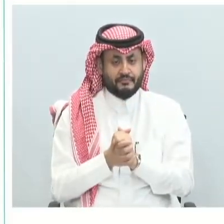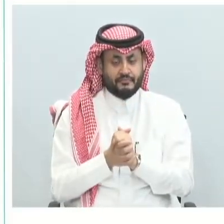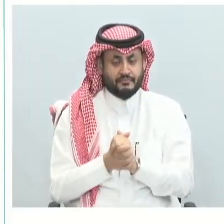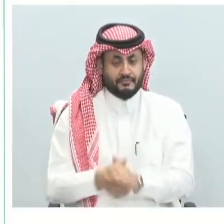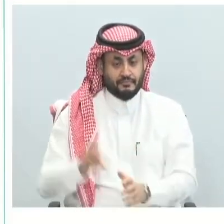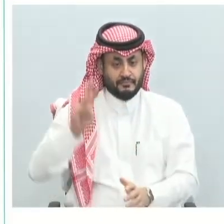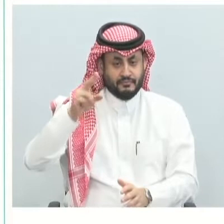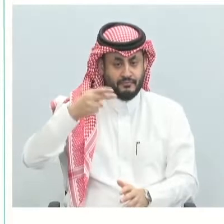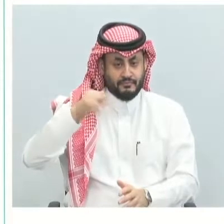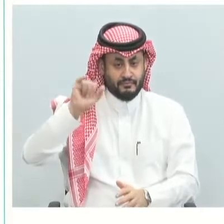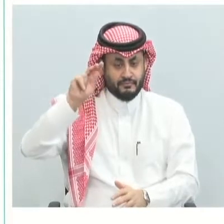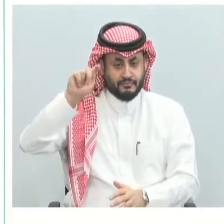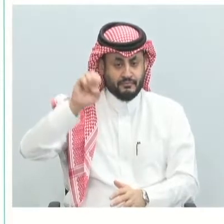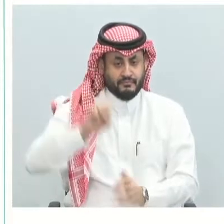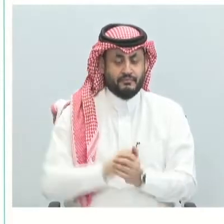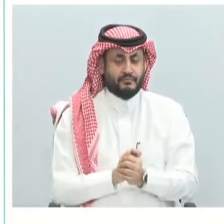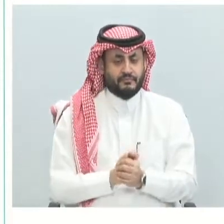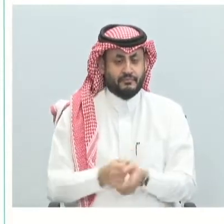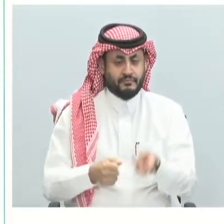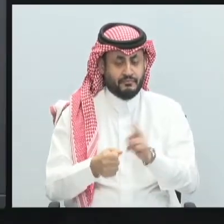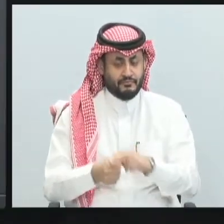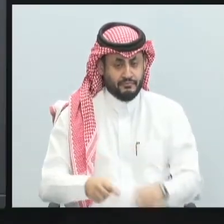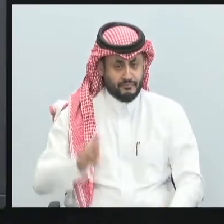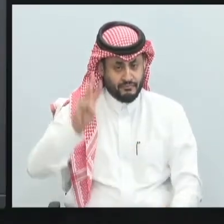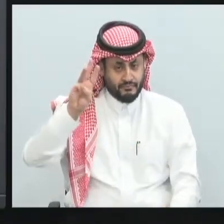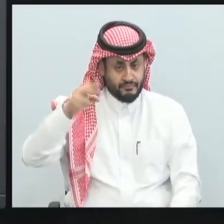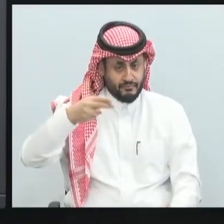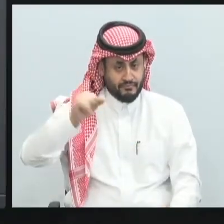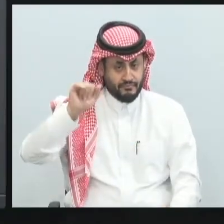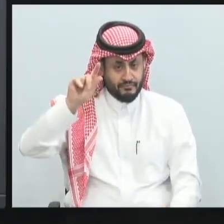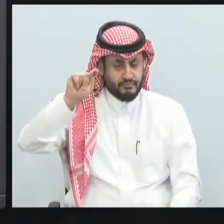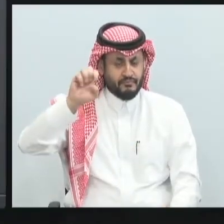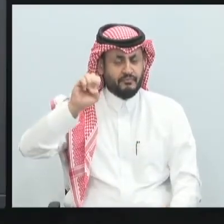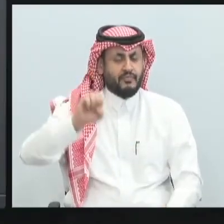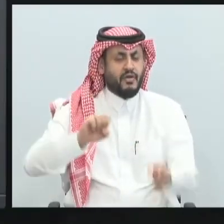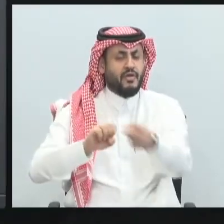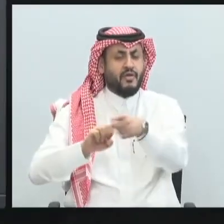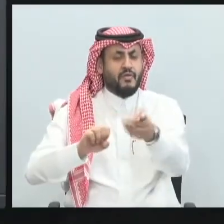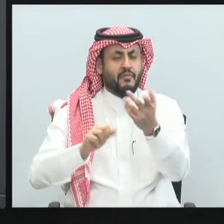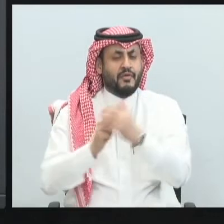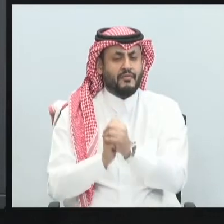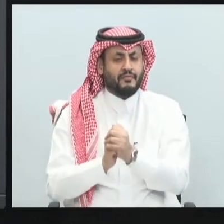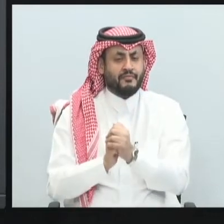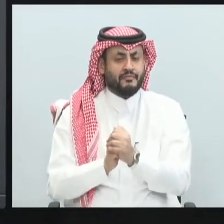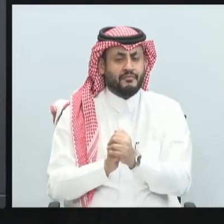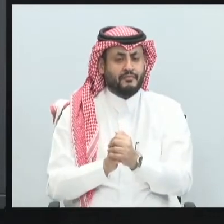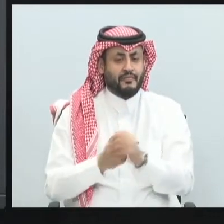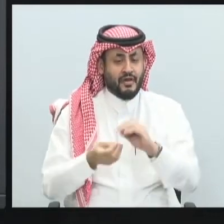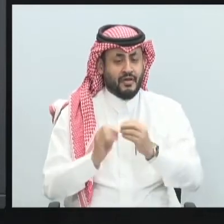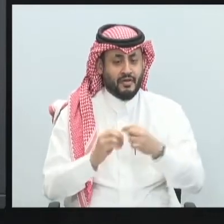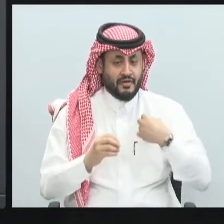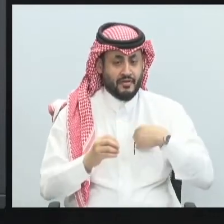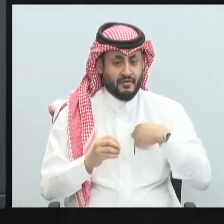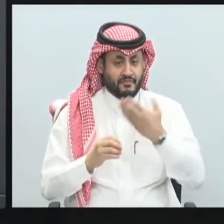White. White. Okay, can you tell me what is white? Which one is white? Yes, excellent. This